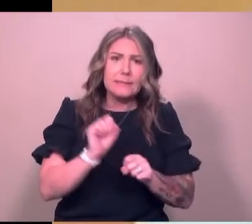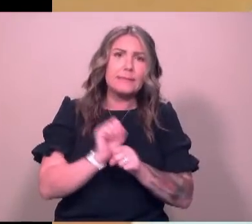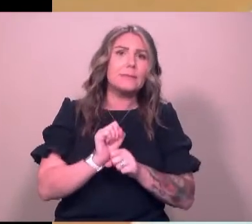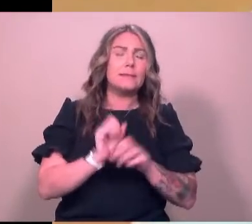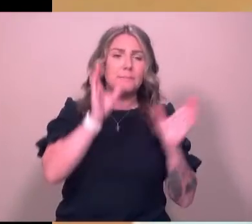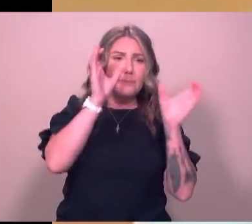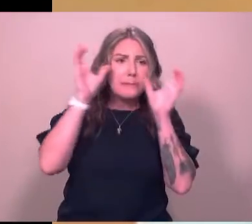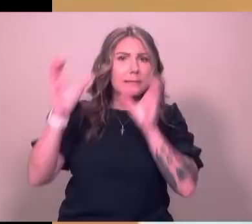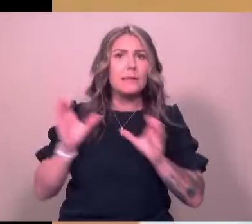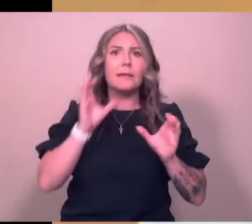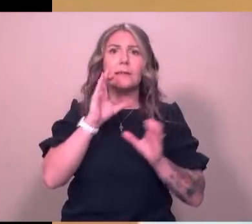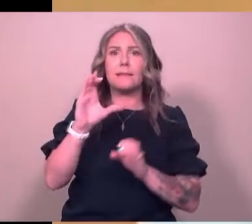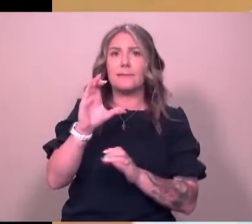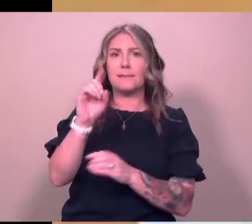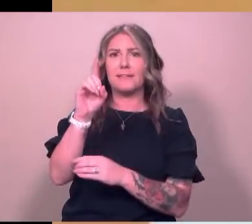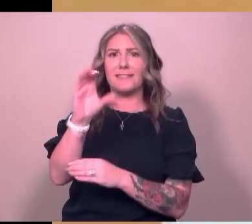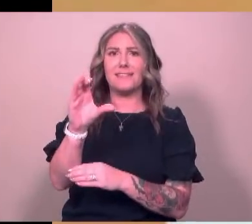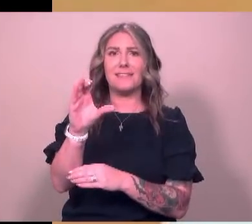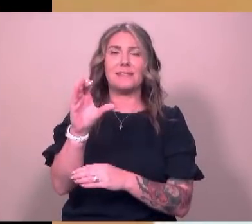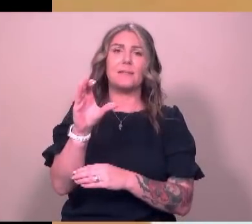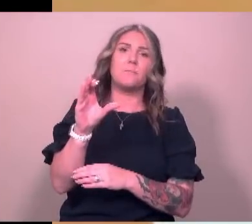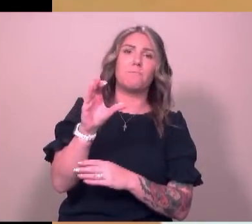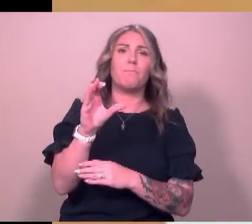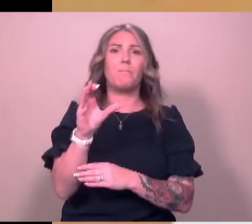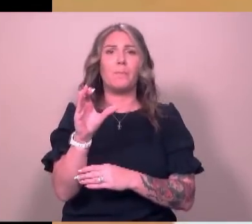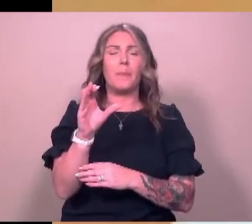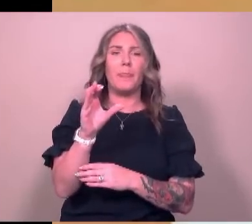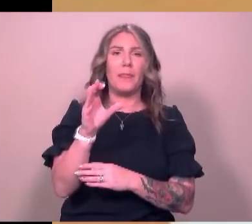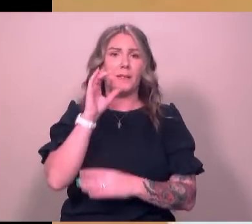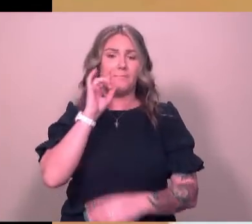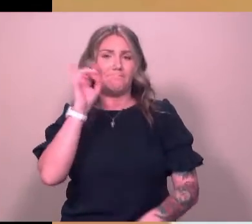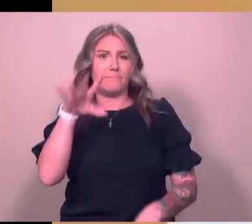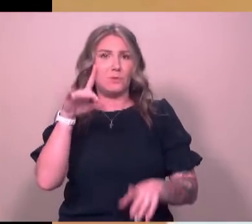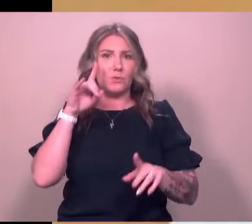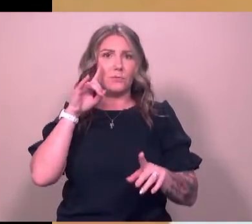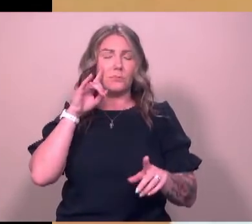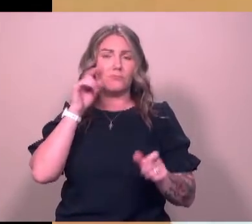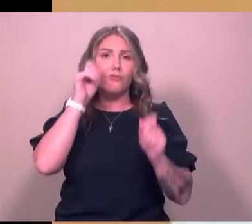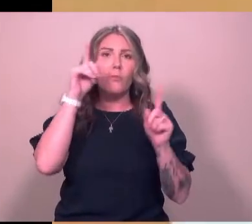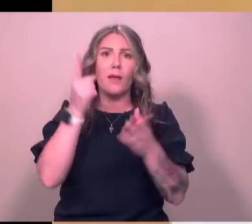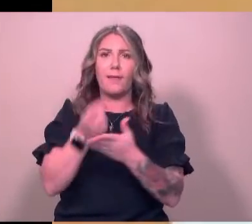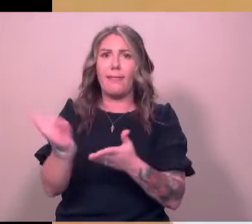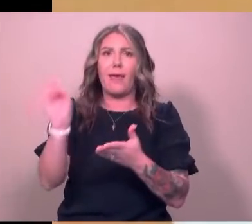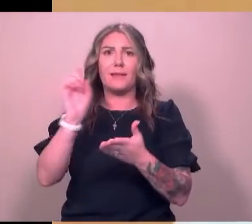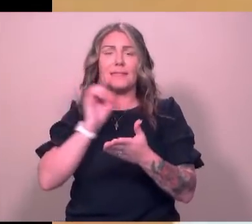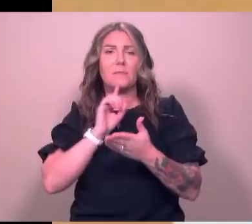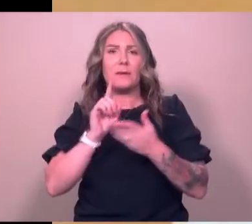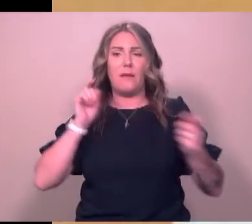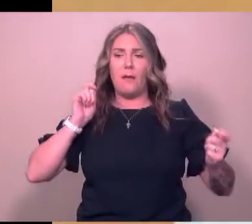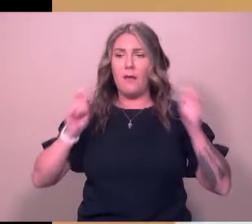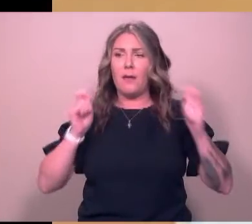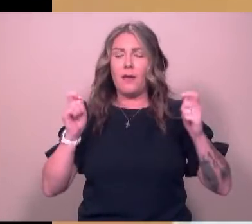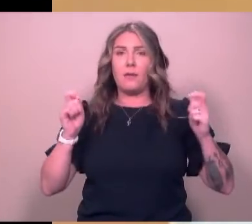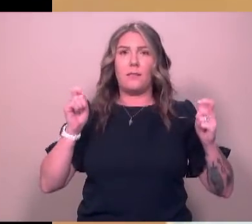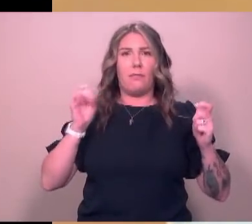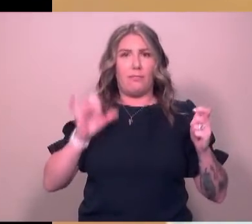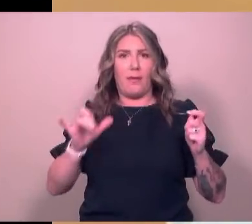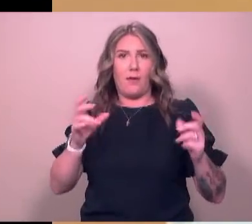The CDC kind of dropped a surprise for us last week, and having to adapt to that very quickly.